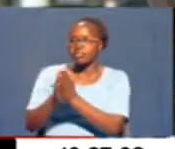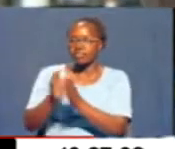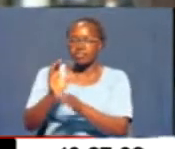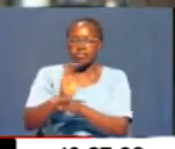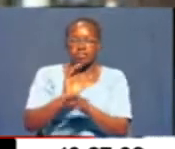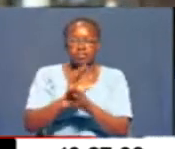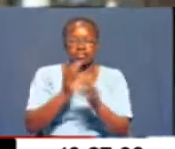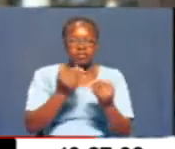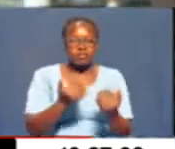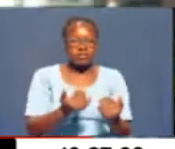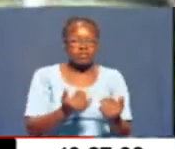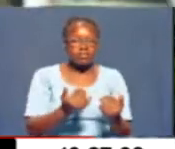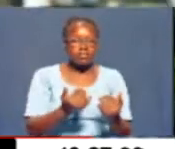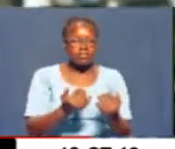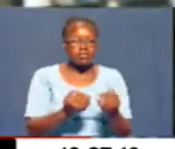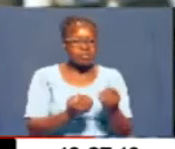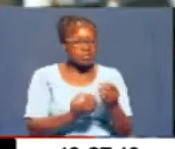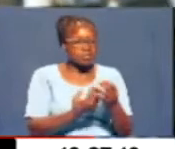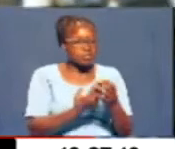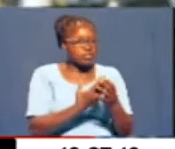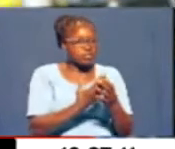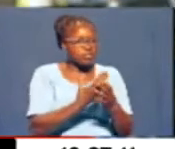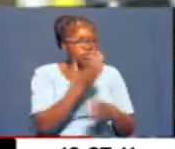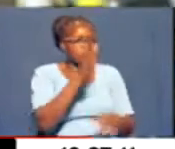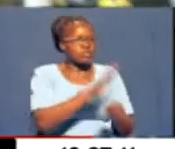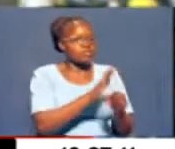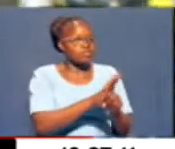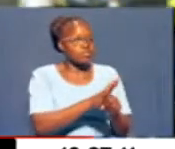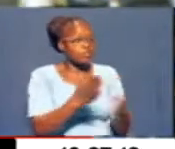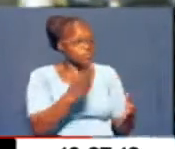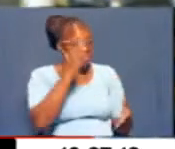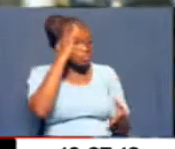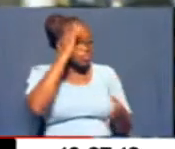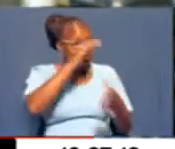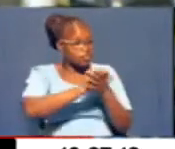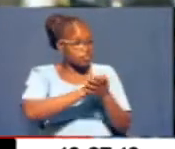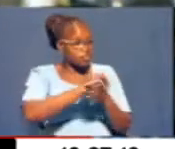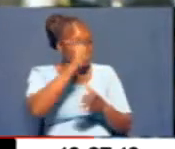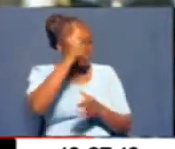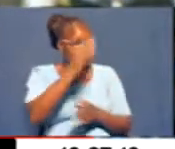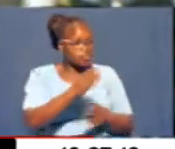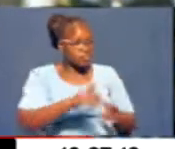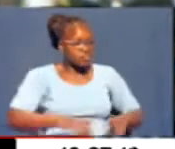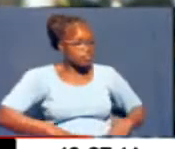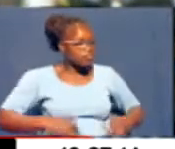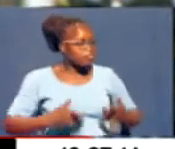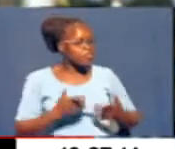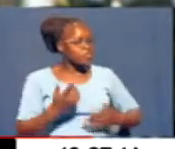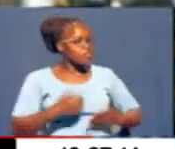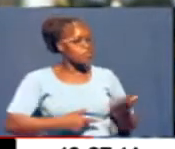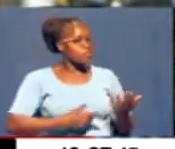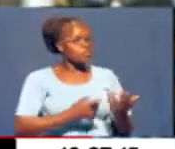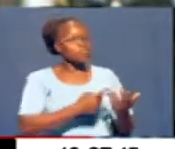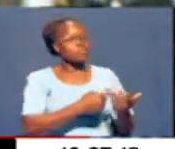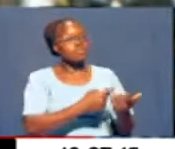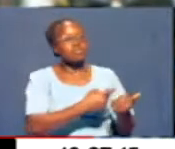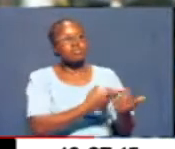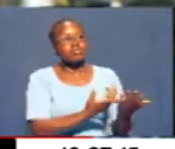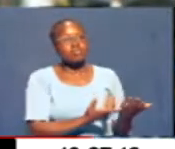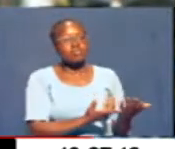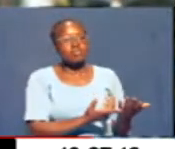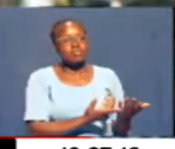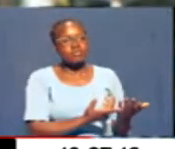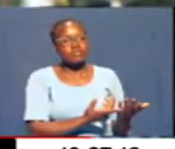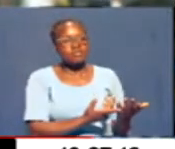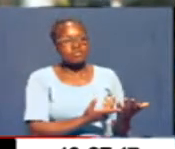is growing so much. And that, you believe, politicians survive on numbers. And because of